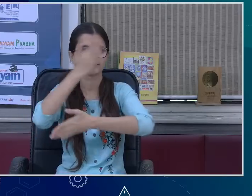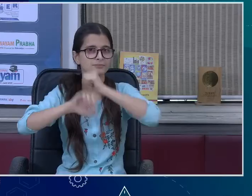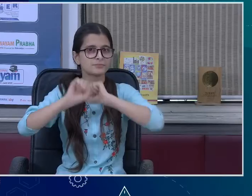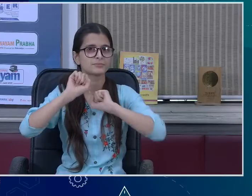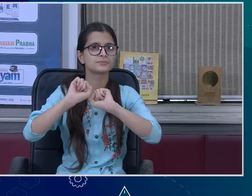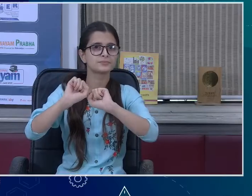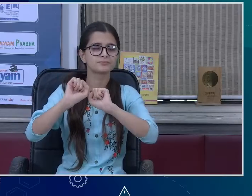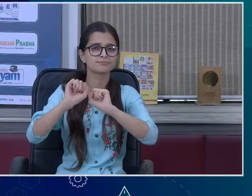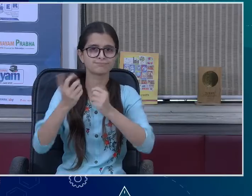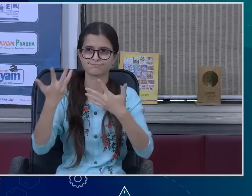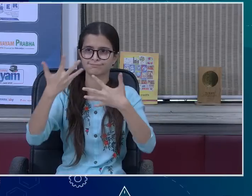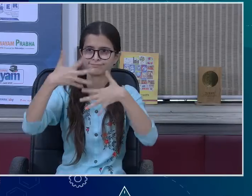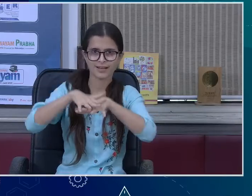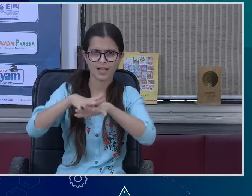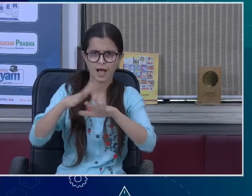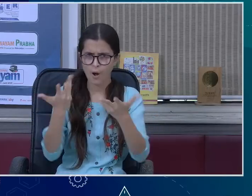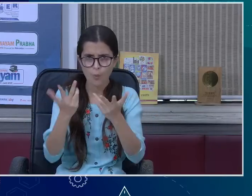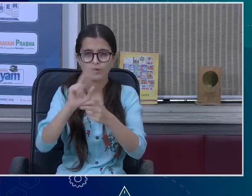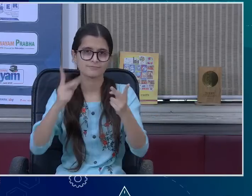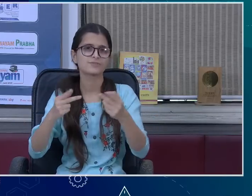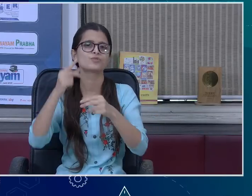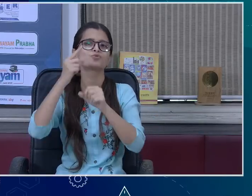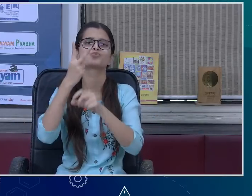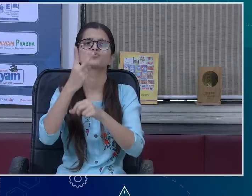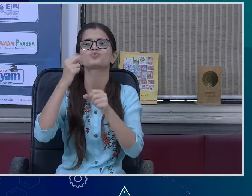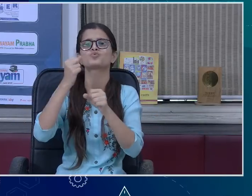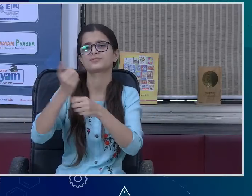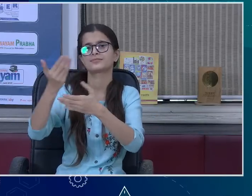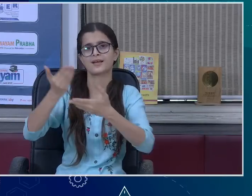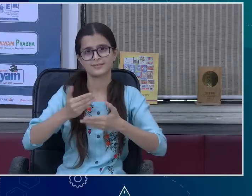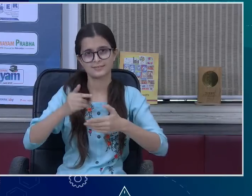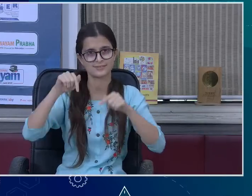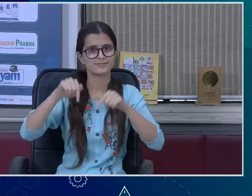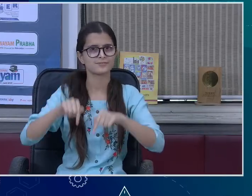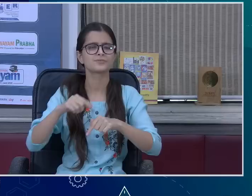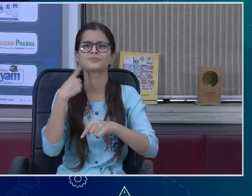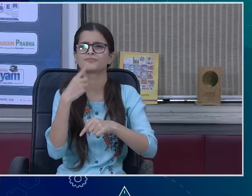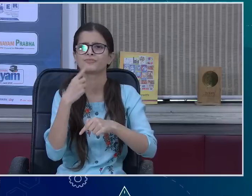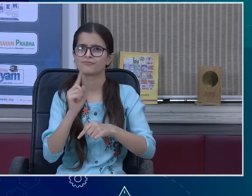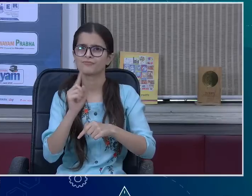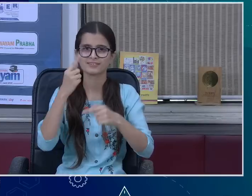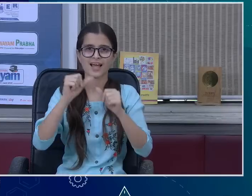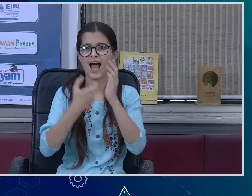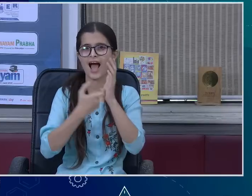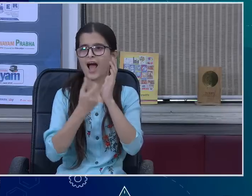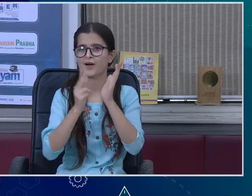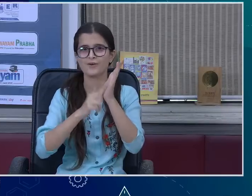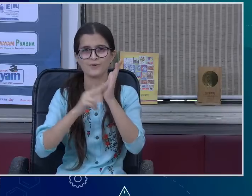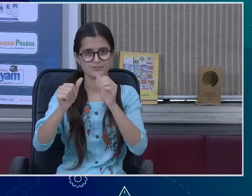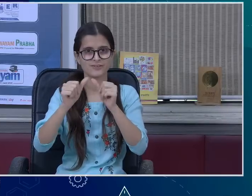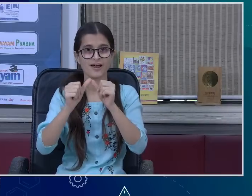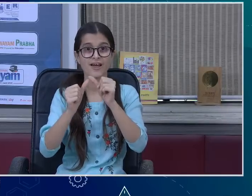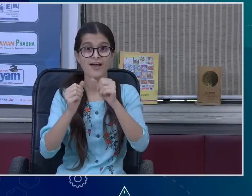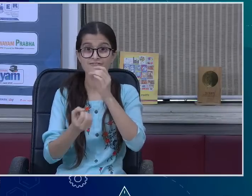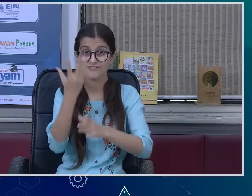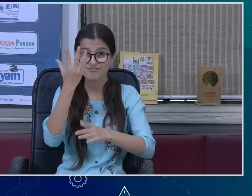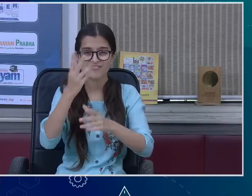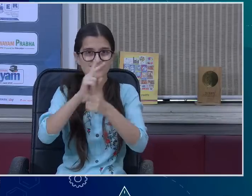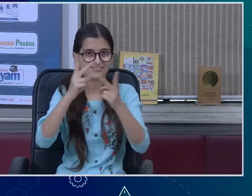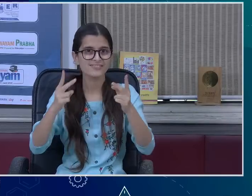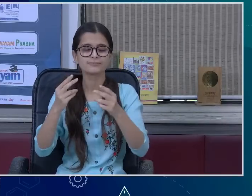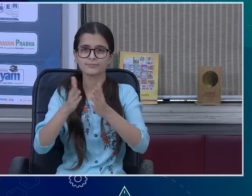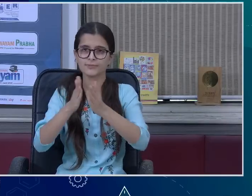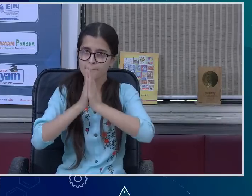one of the two esteemed guests with us. The very first expert we have today is Arun Fernandez. Sir is founder and managing director at D